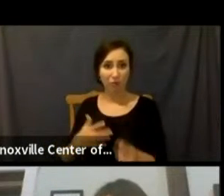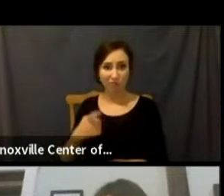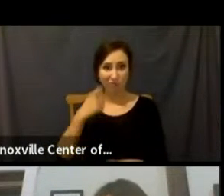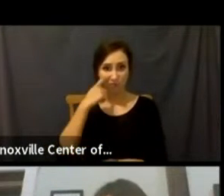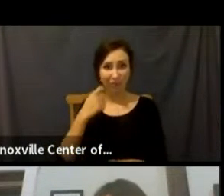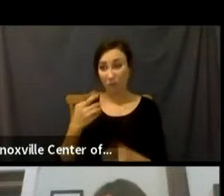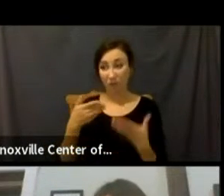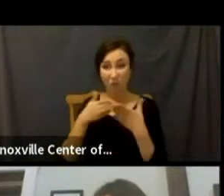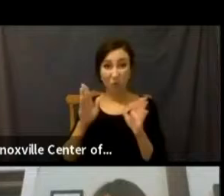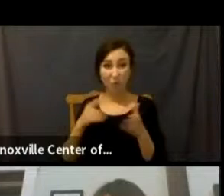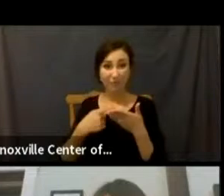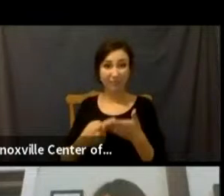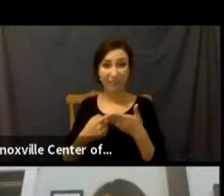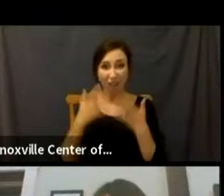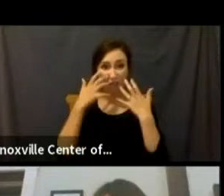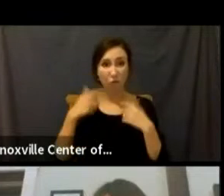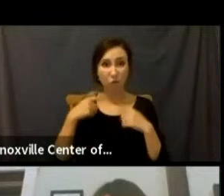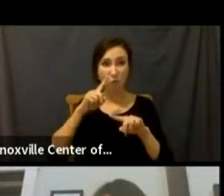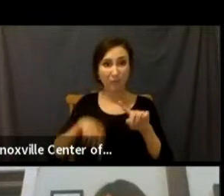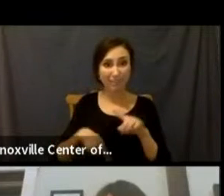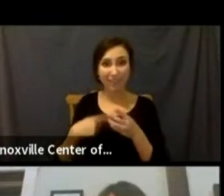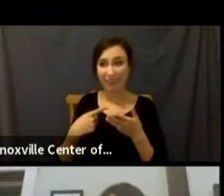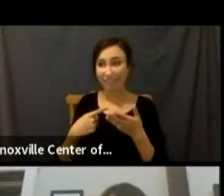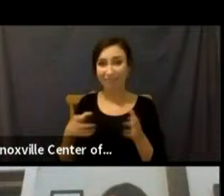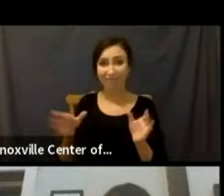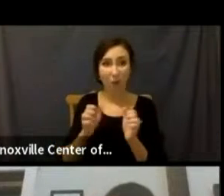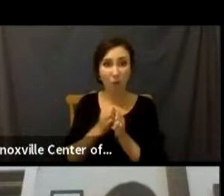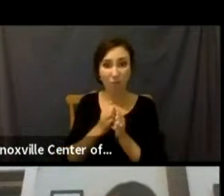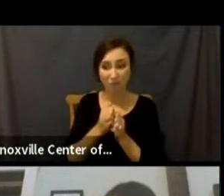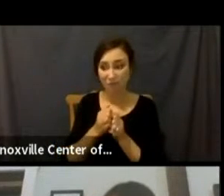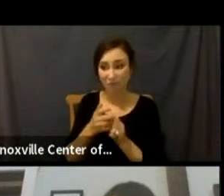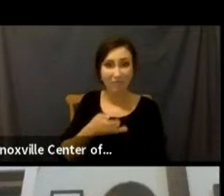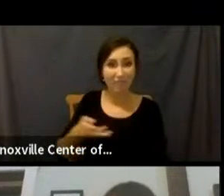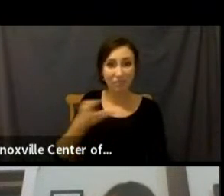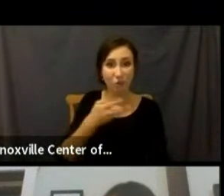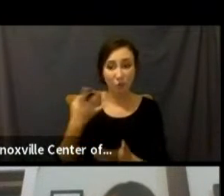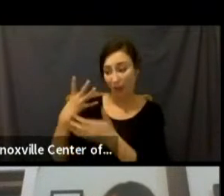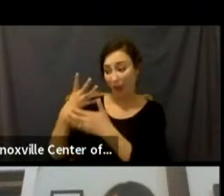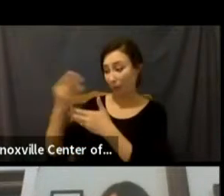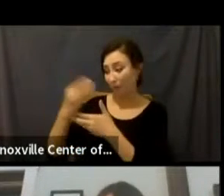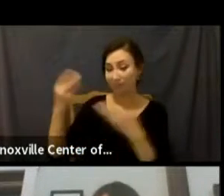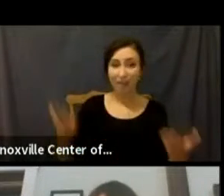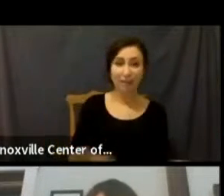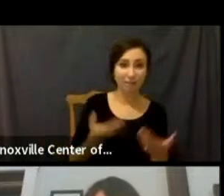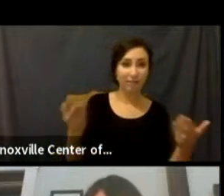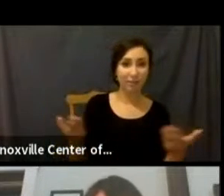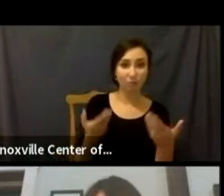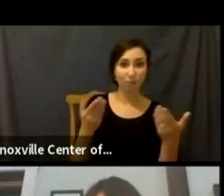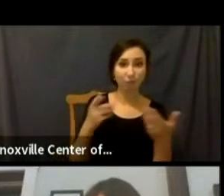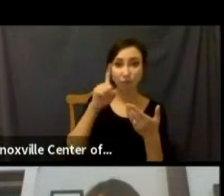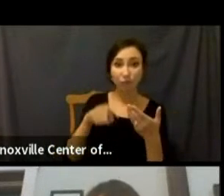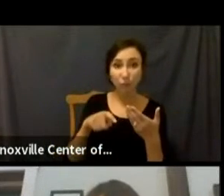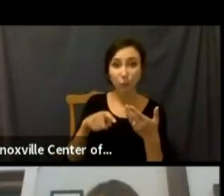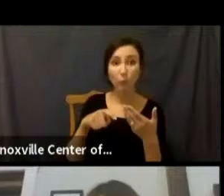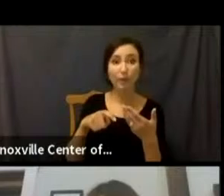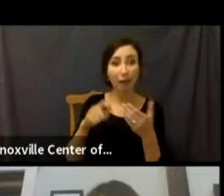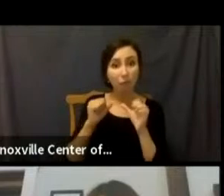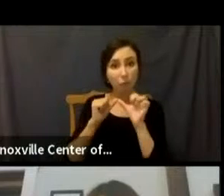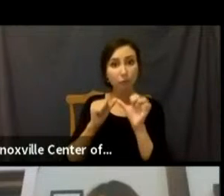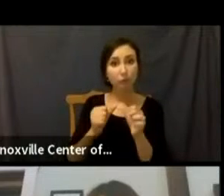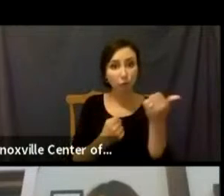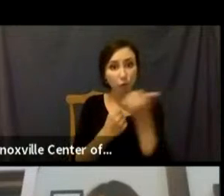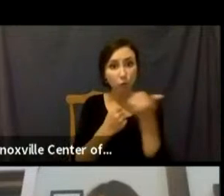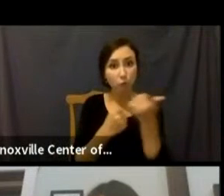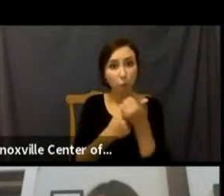discussion. Unfortunately, we can't talk to each other here other than right here. So we need to mutually support each other. We